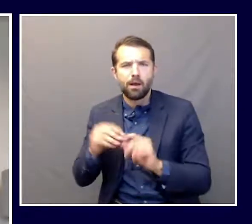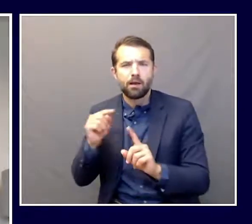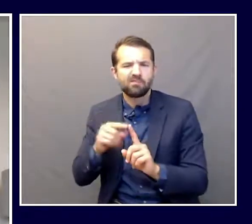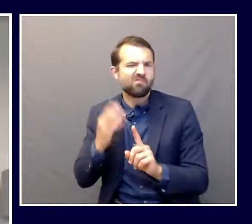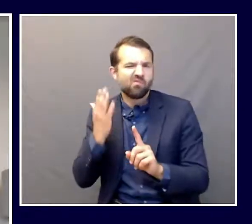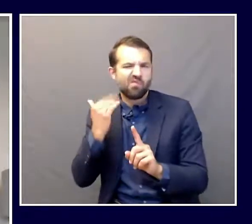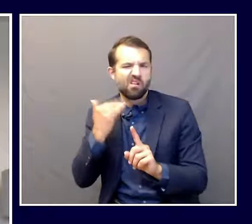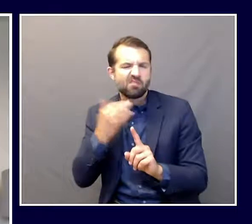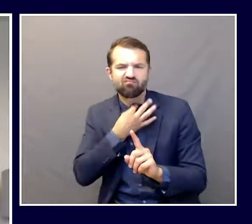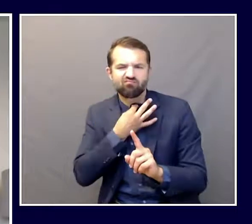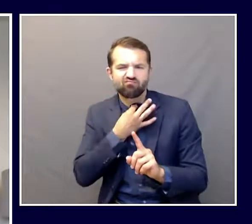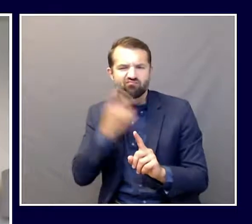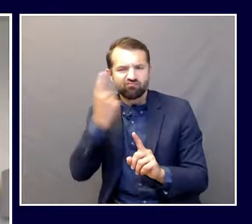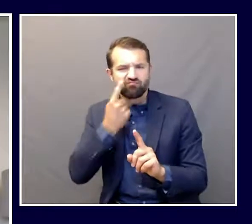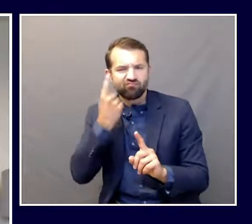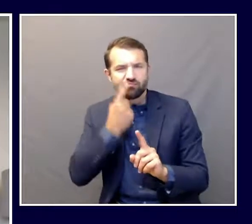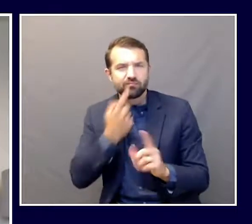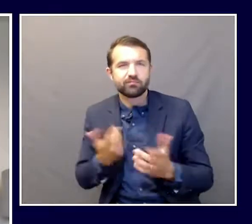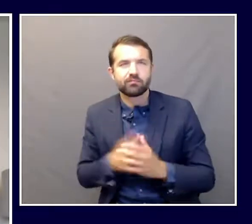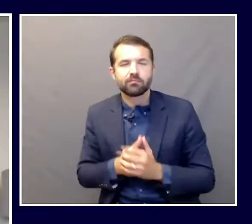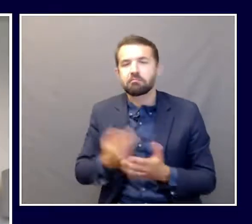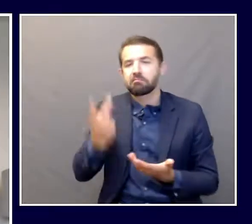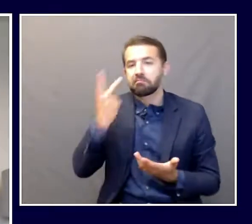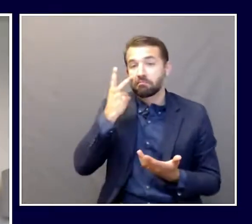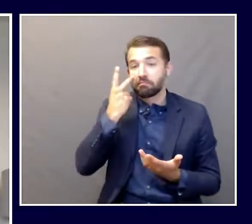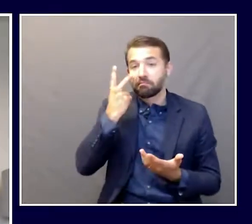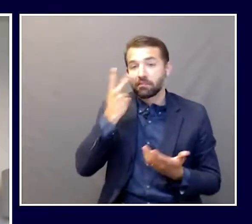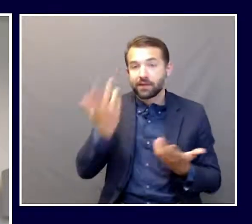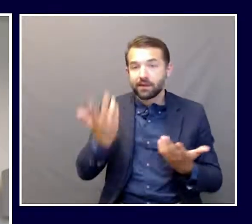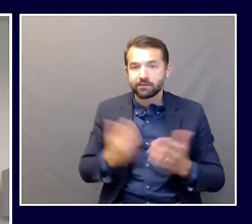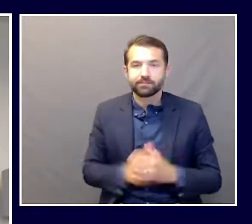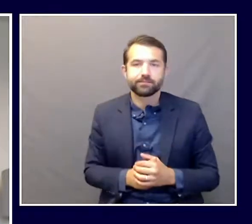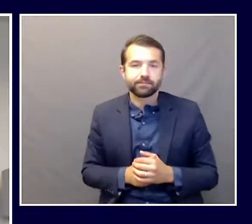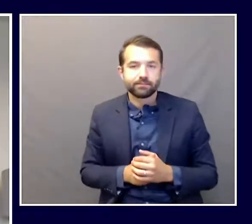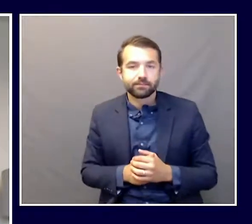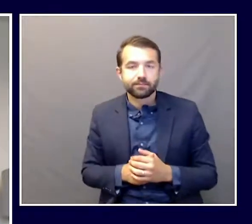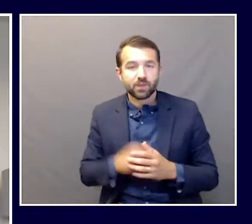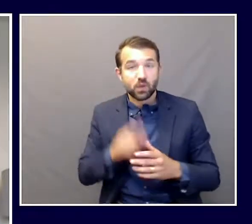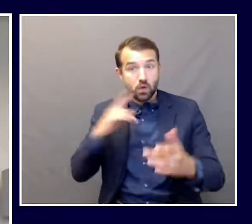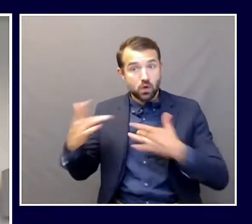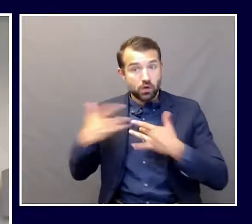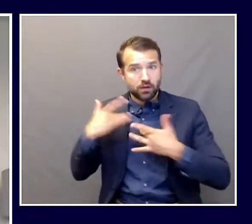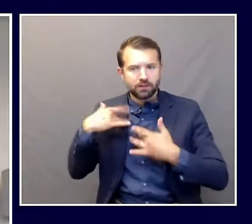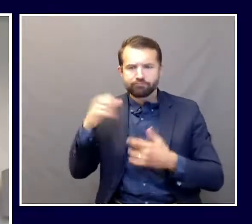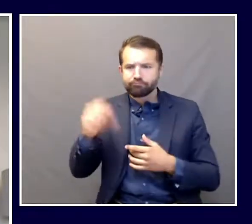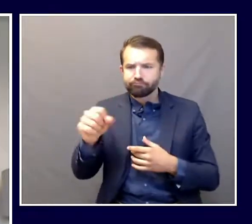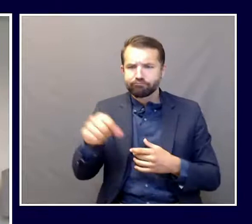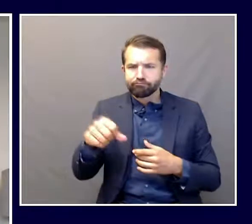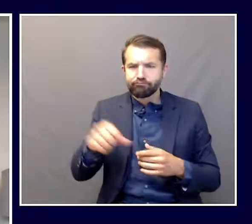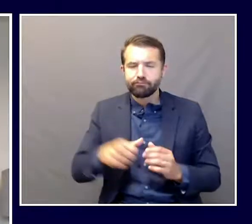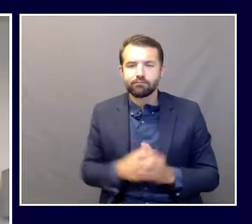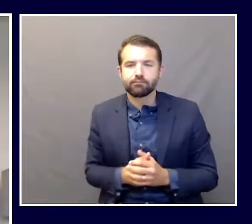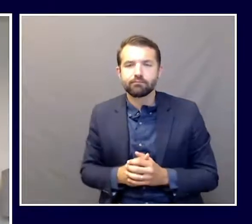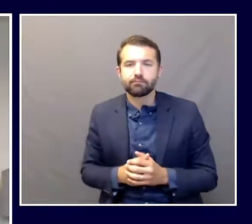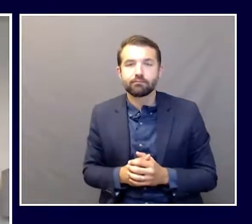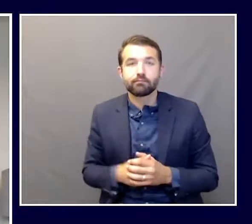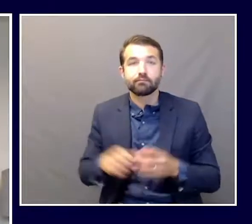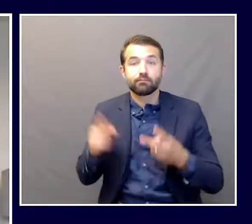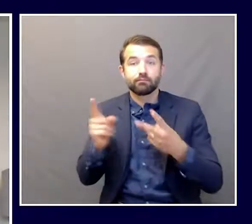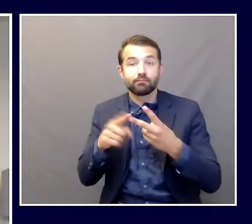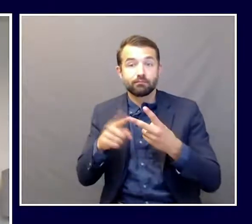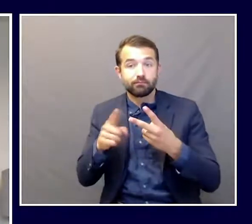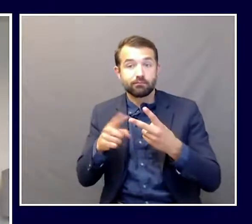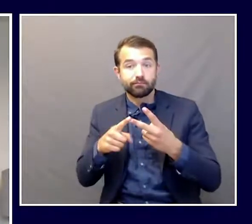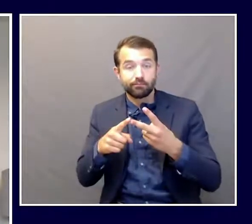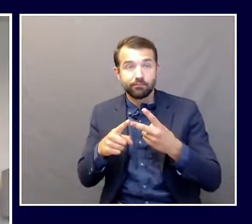those numbers are, but make no mistake, number one, they are concerning. And two, the question is the extent